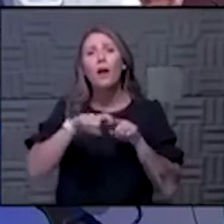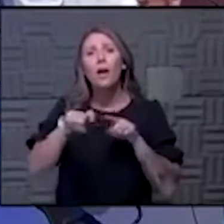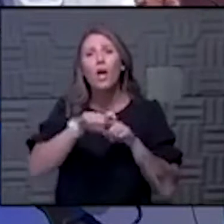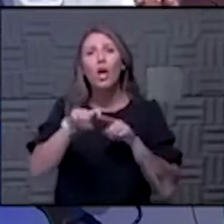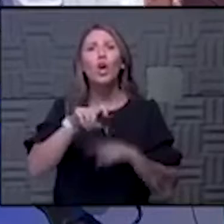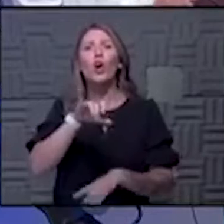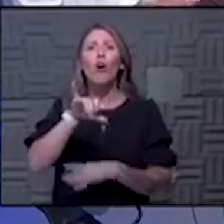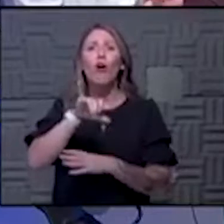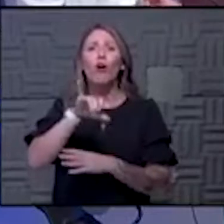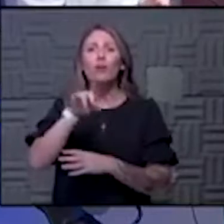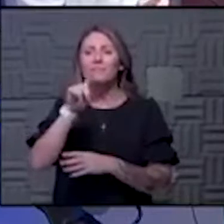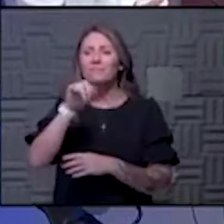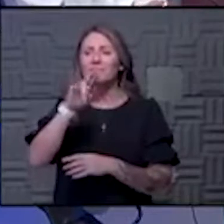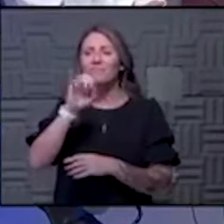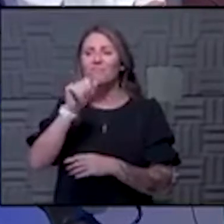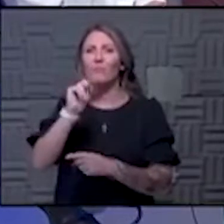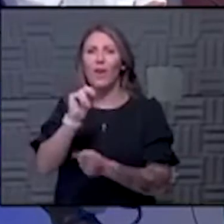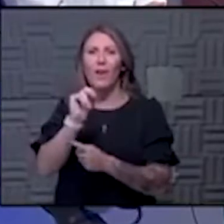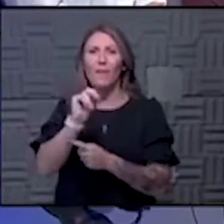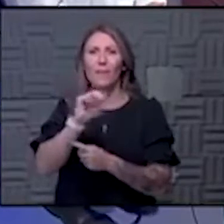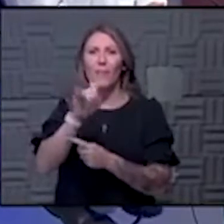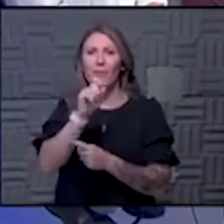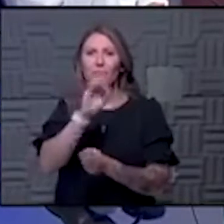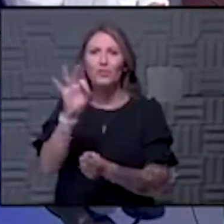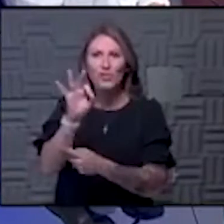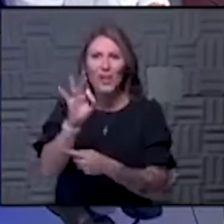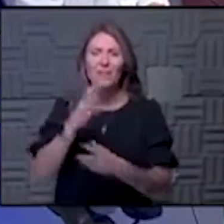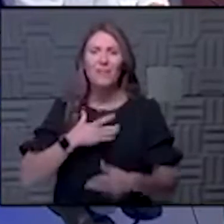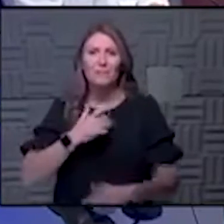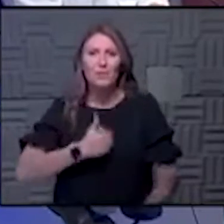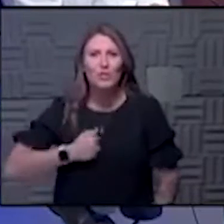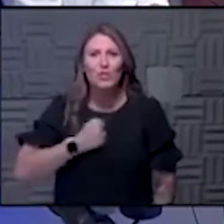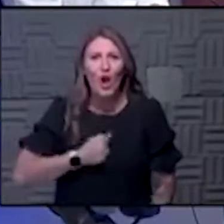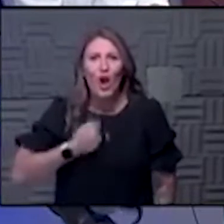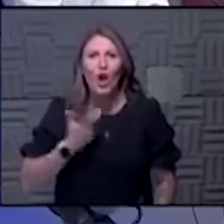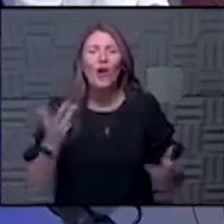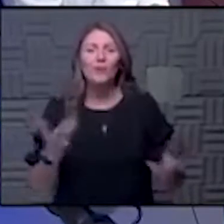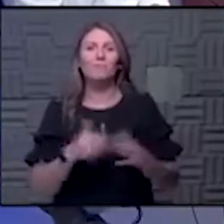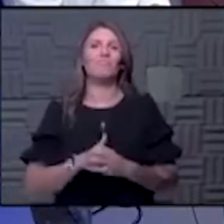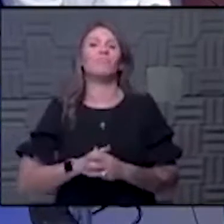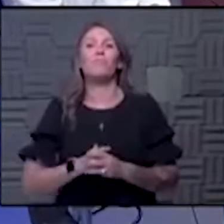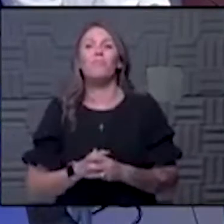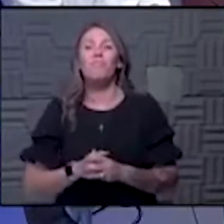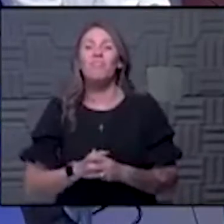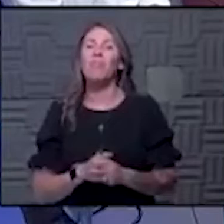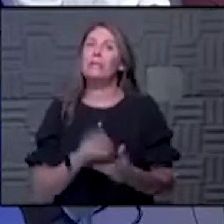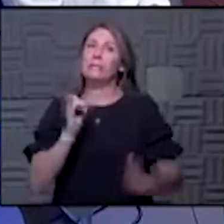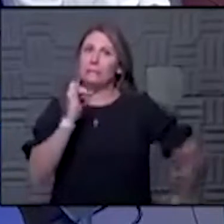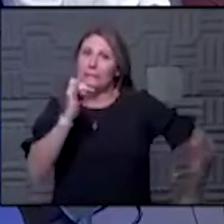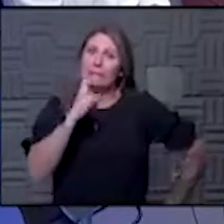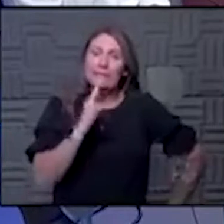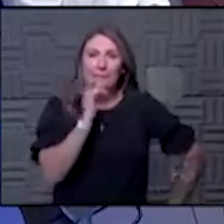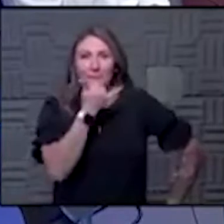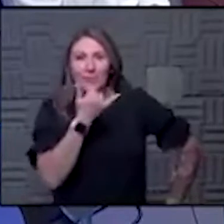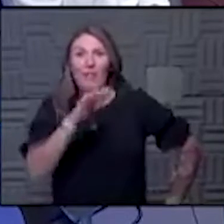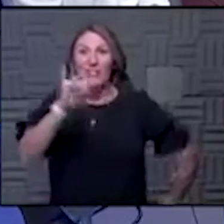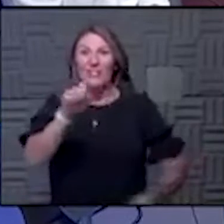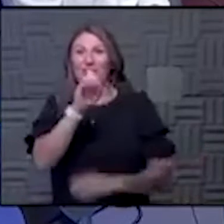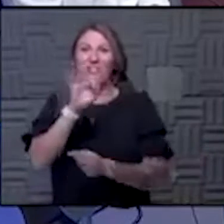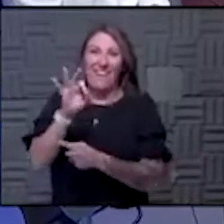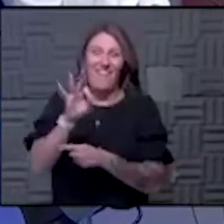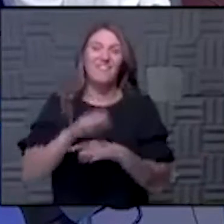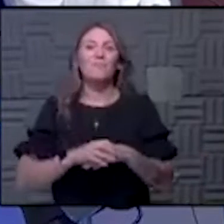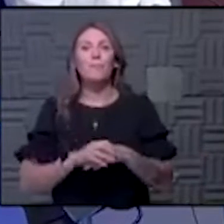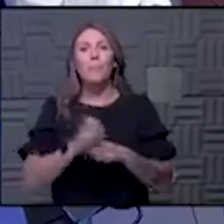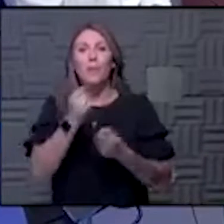like 5 years. I know. So my first apologies. I know. There you go. So am I. All right. So we have a